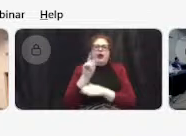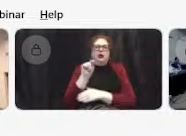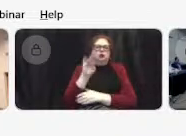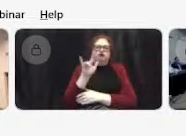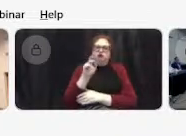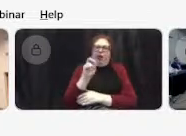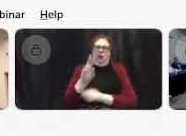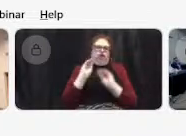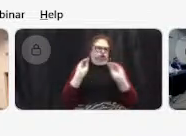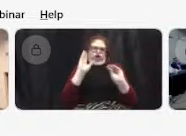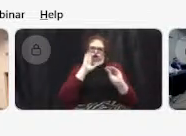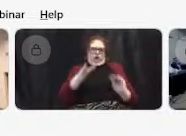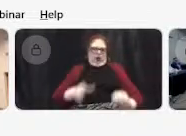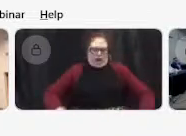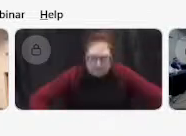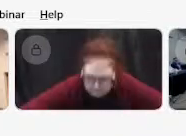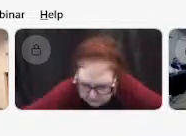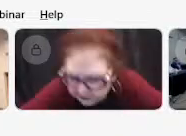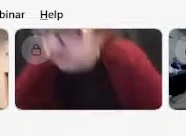approved.